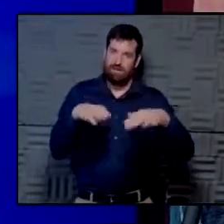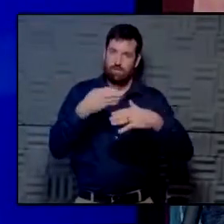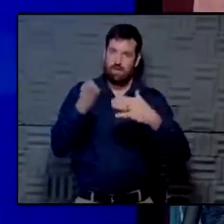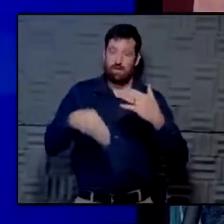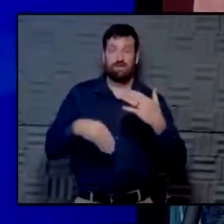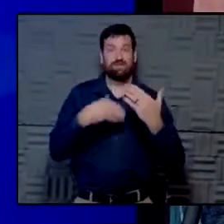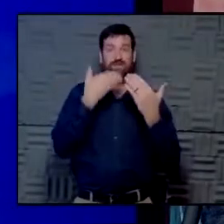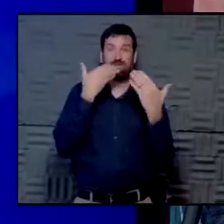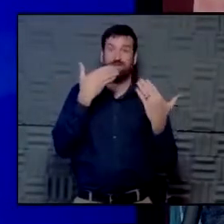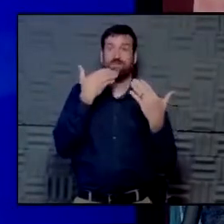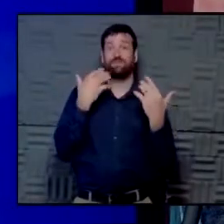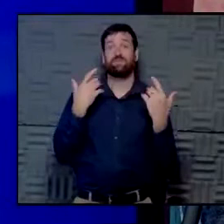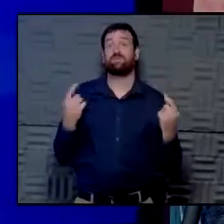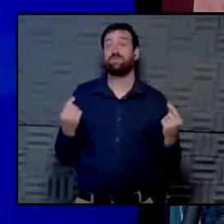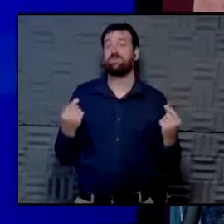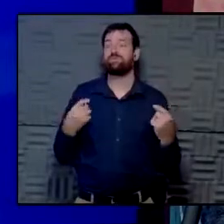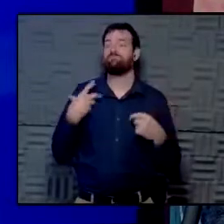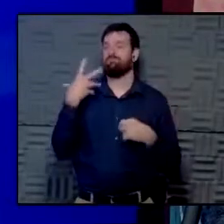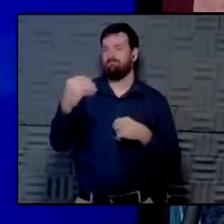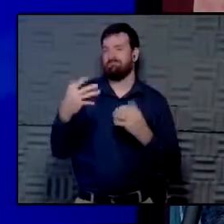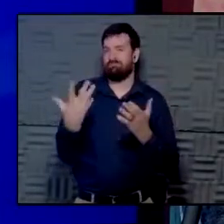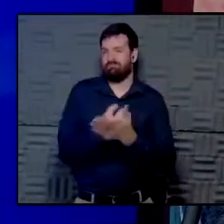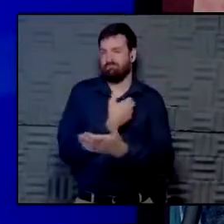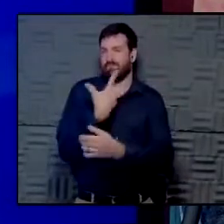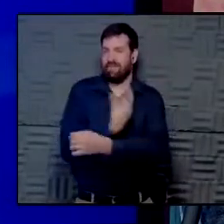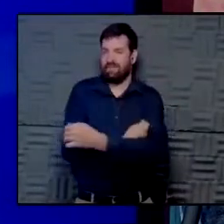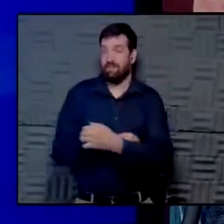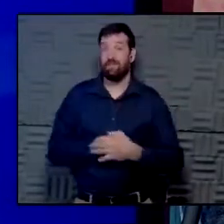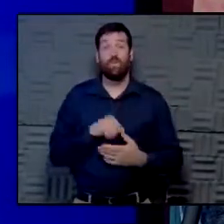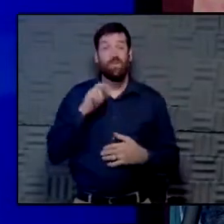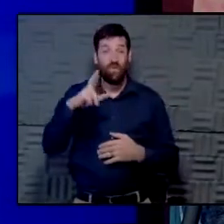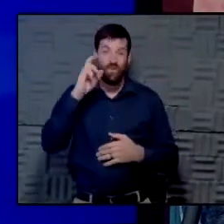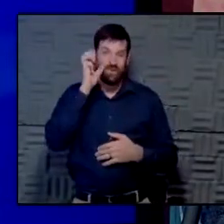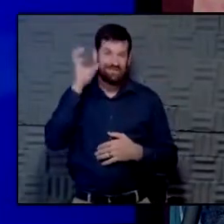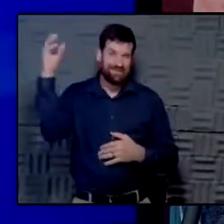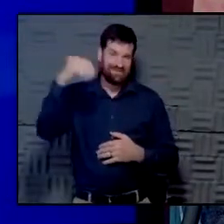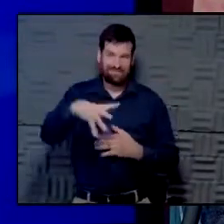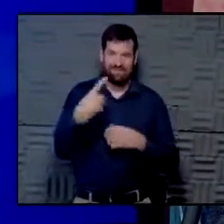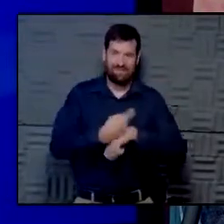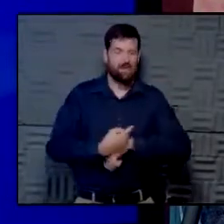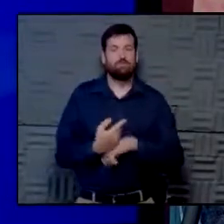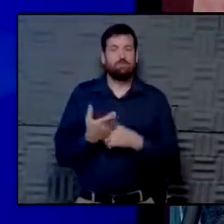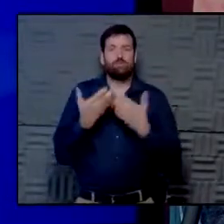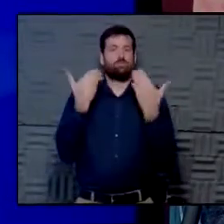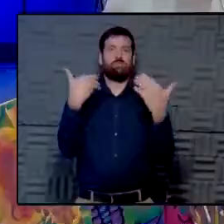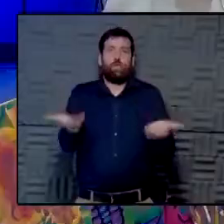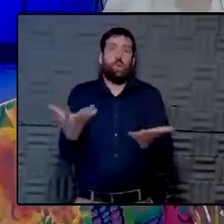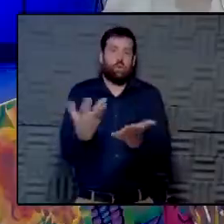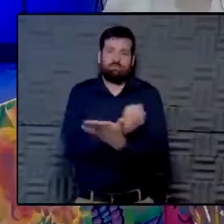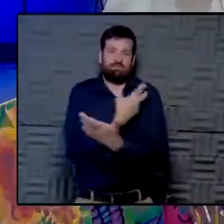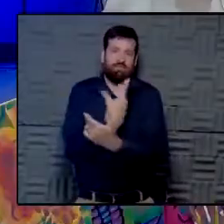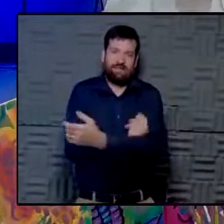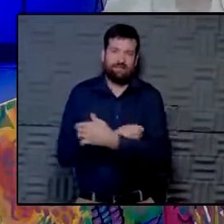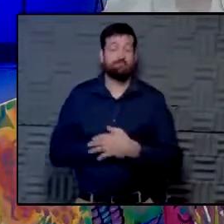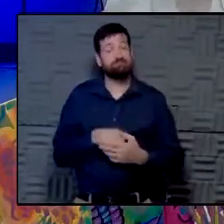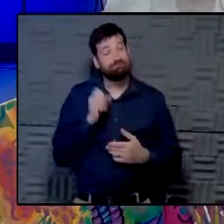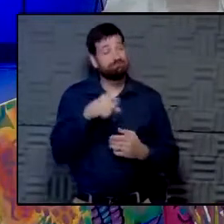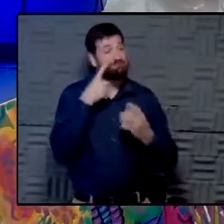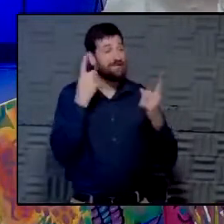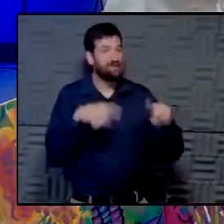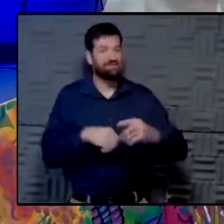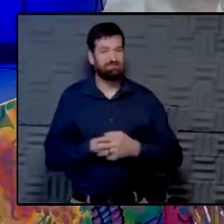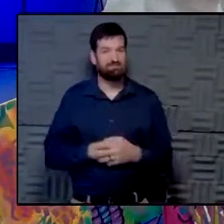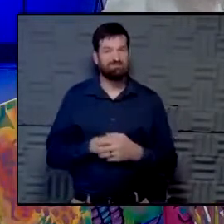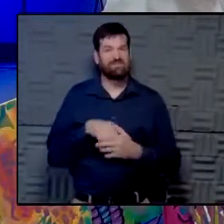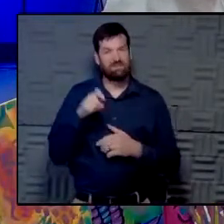great rainy day activity would be to go and get vaccinated. Get vaccinated. Or a sunny day activity. Just go get vaccinated. Yeah, I agree.